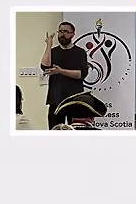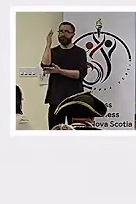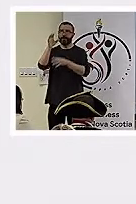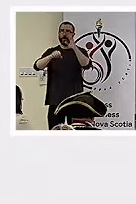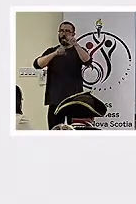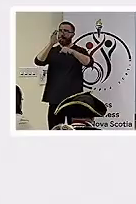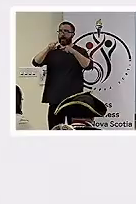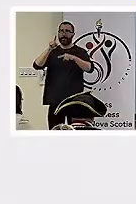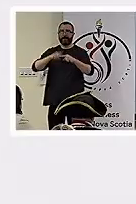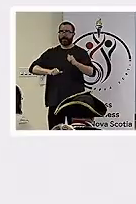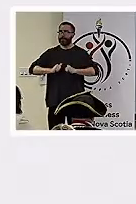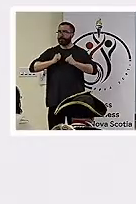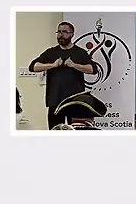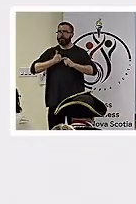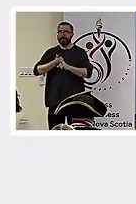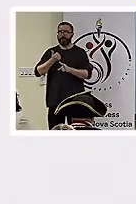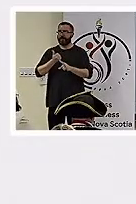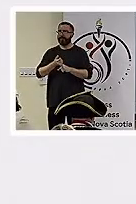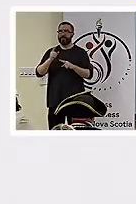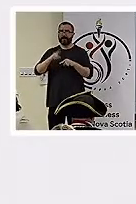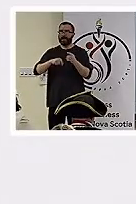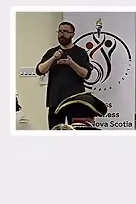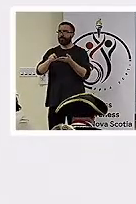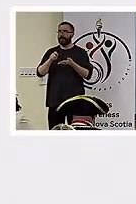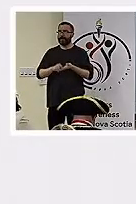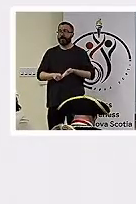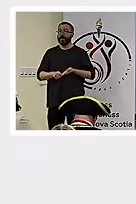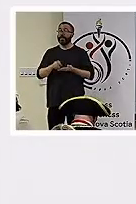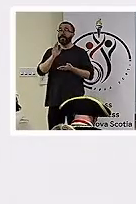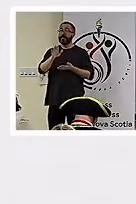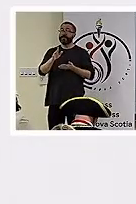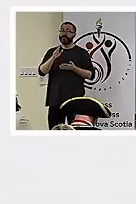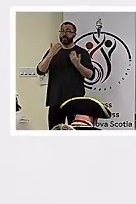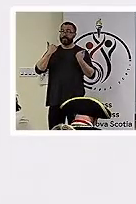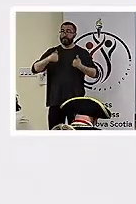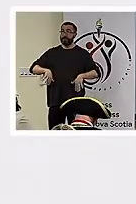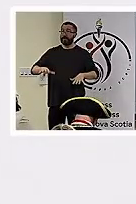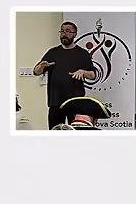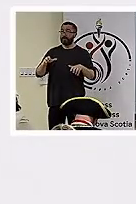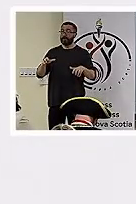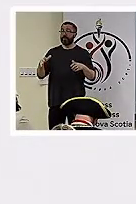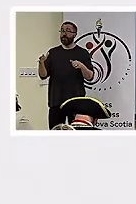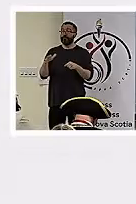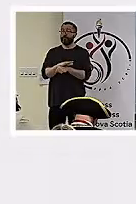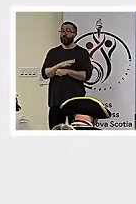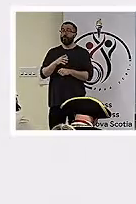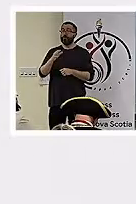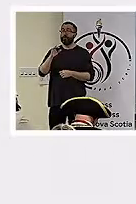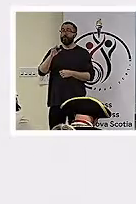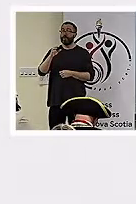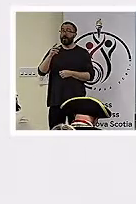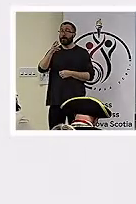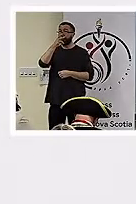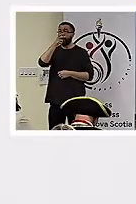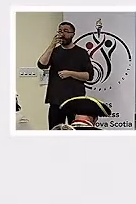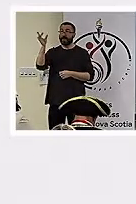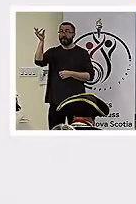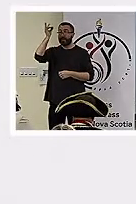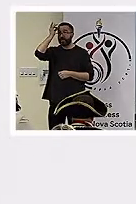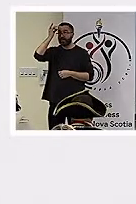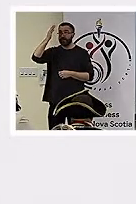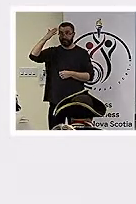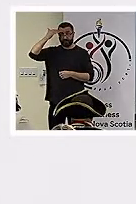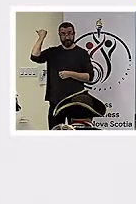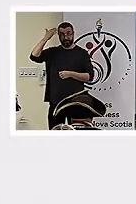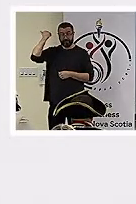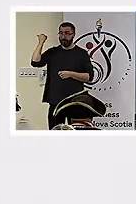write. His paralysis becoming so complete that he couldn't even swat flies away from his face. But Hebb fought back with